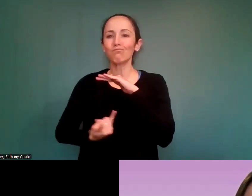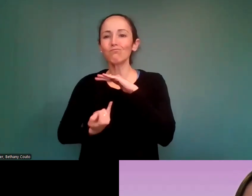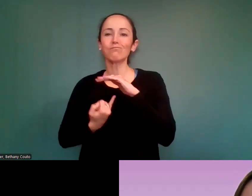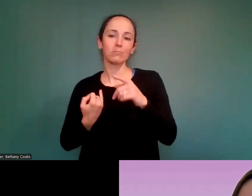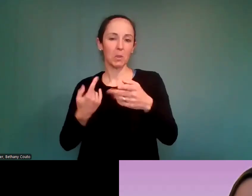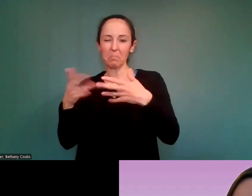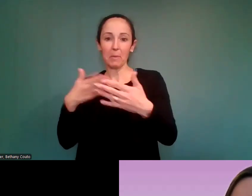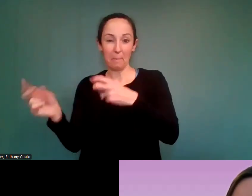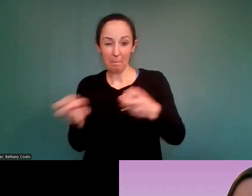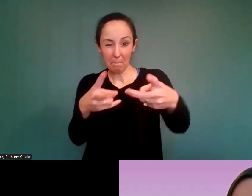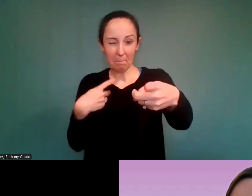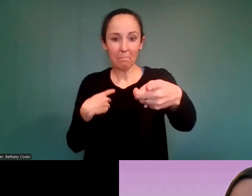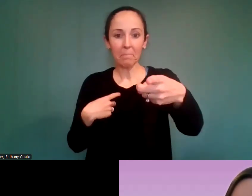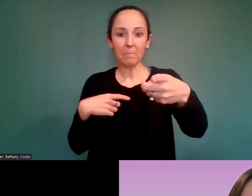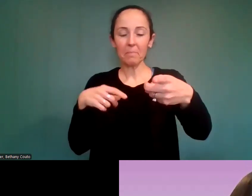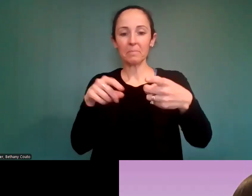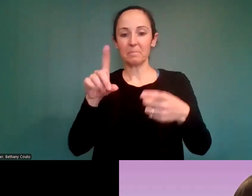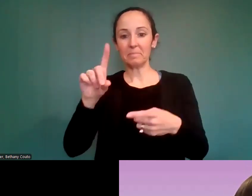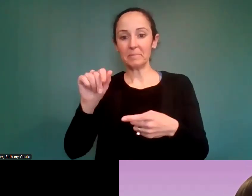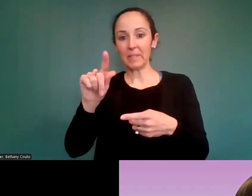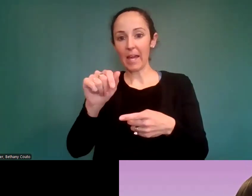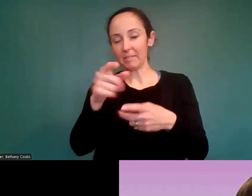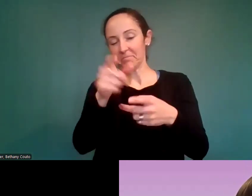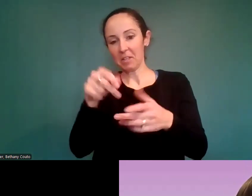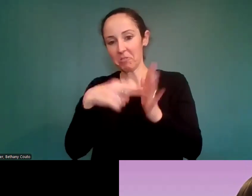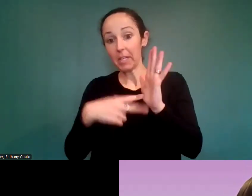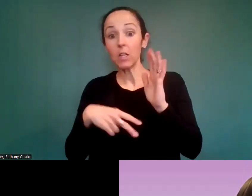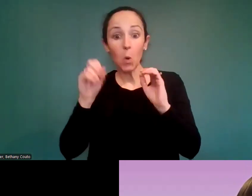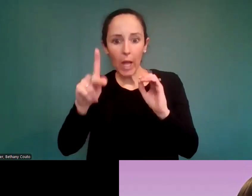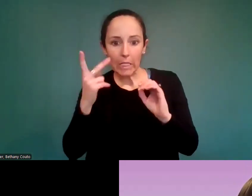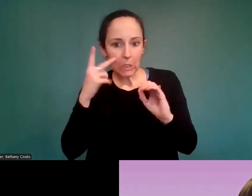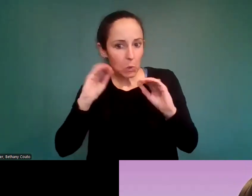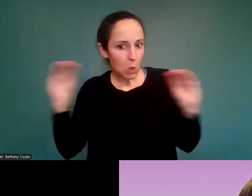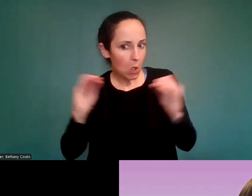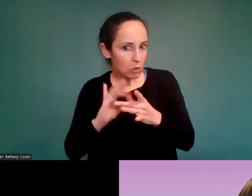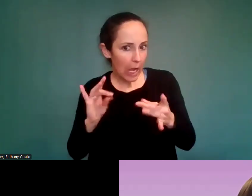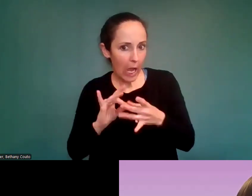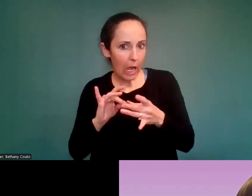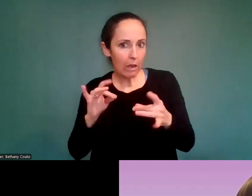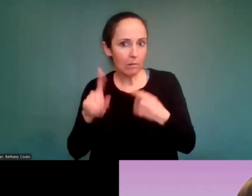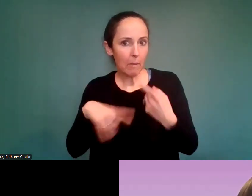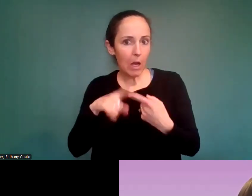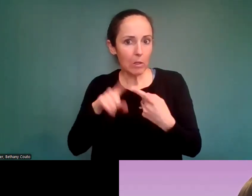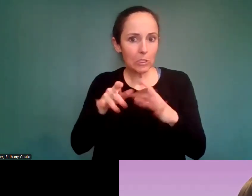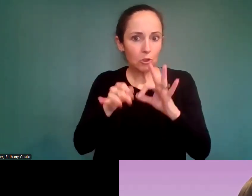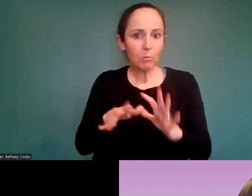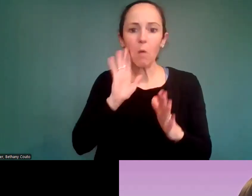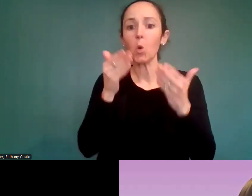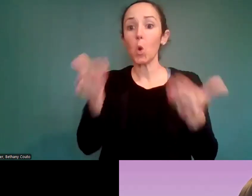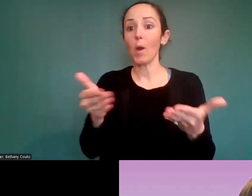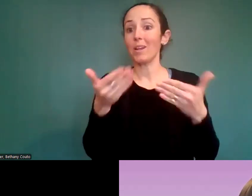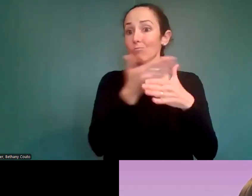Okay, I'm not seeing anything else coming through the chat, so I am going to go ahead and open up the